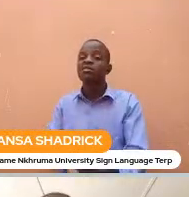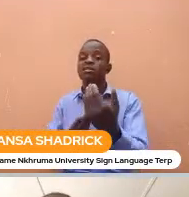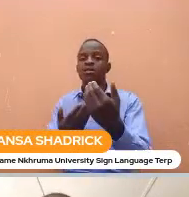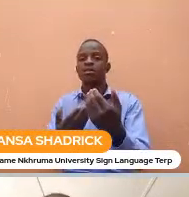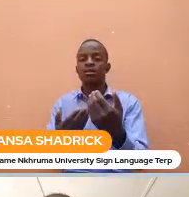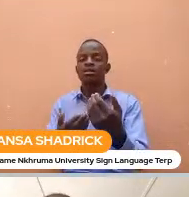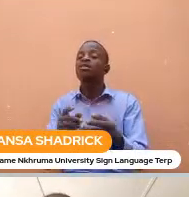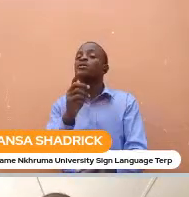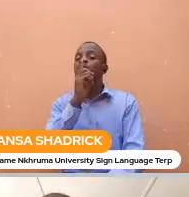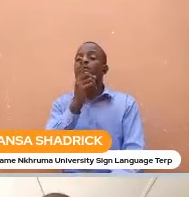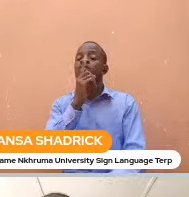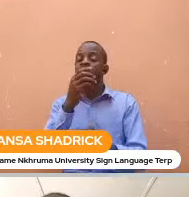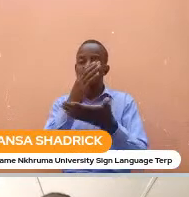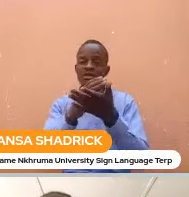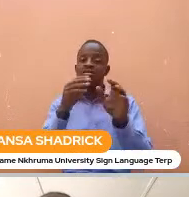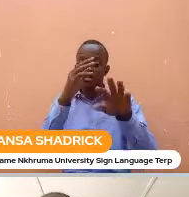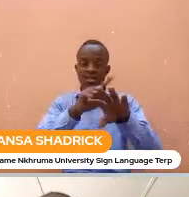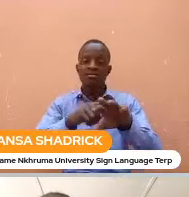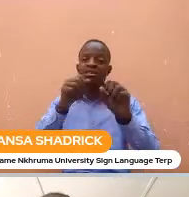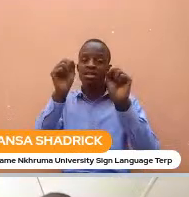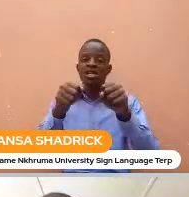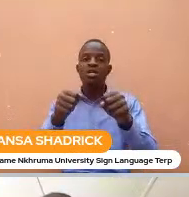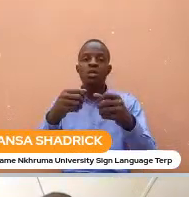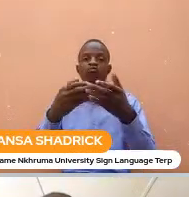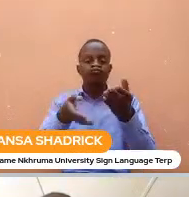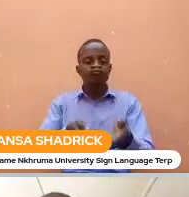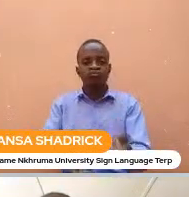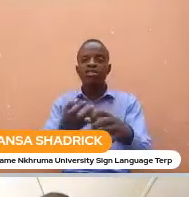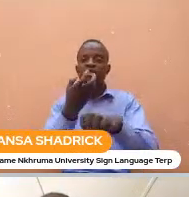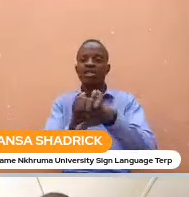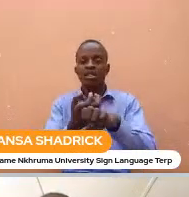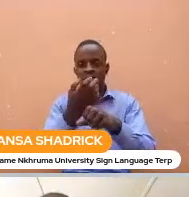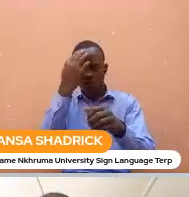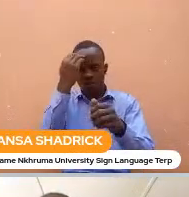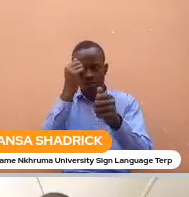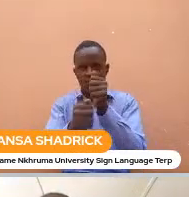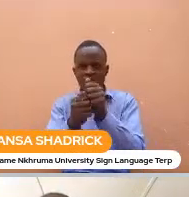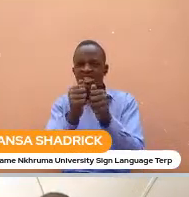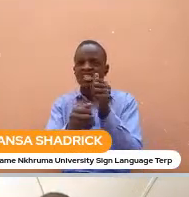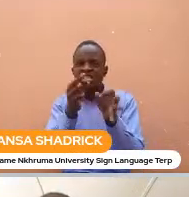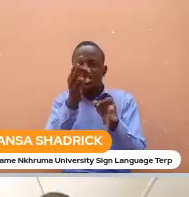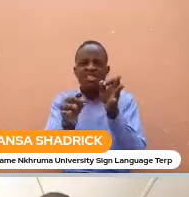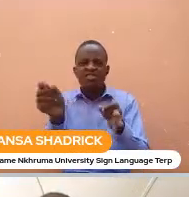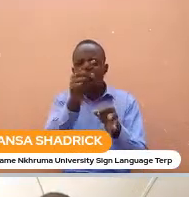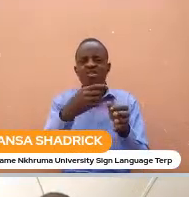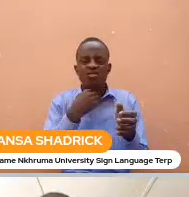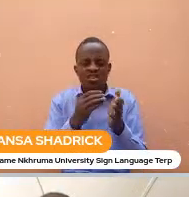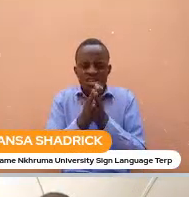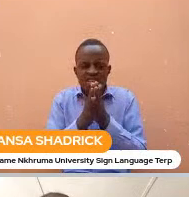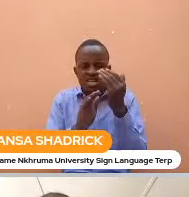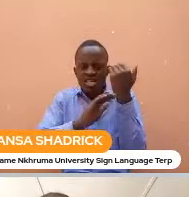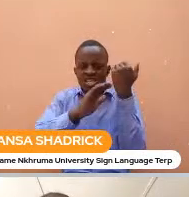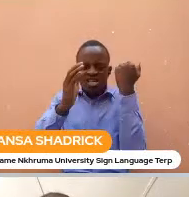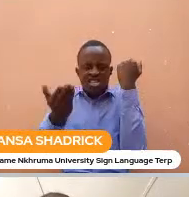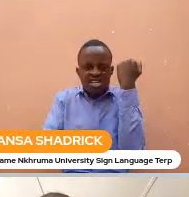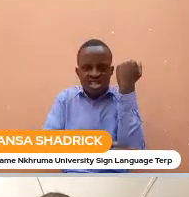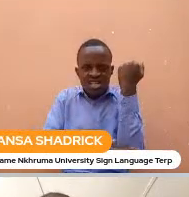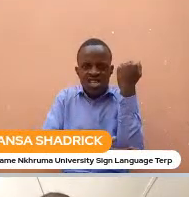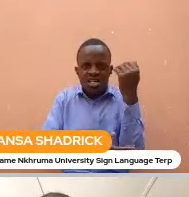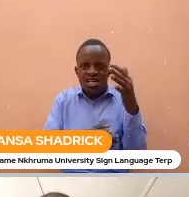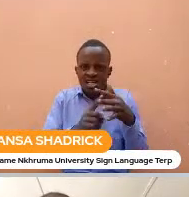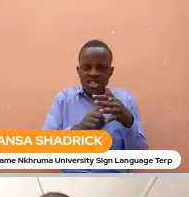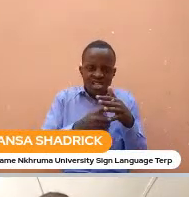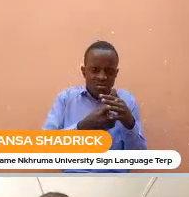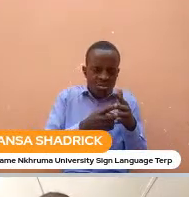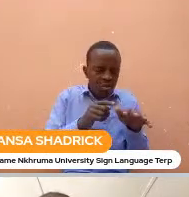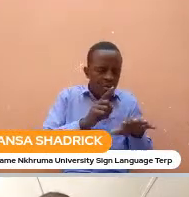primary infertility because it takes some time for some hormones to wear off. So if you want to fall pregnant at a certain